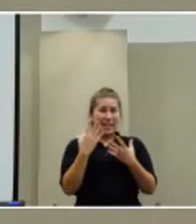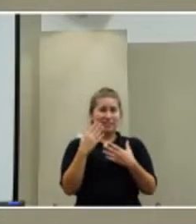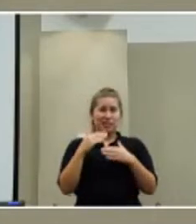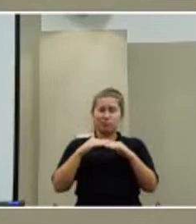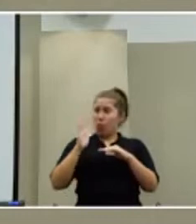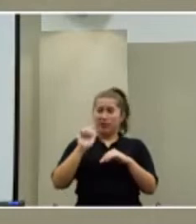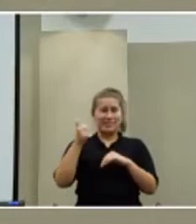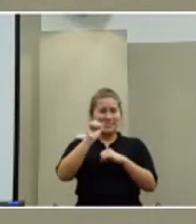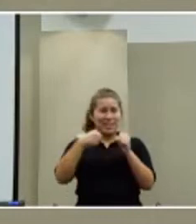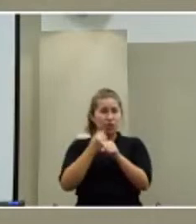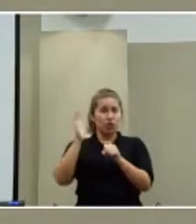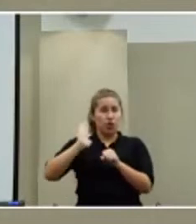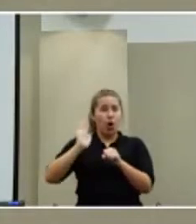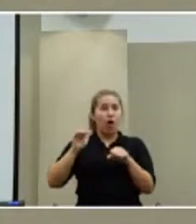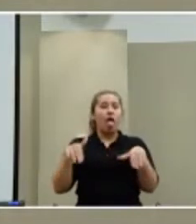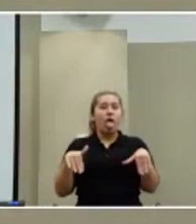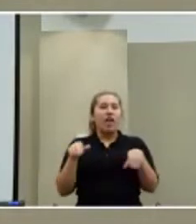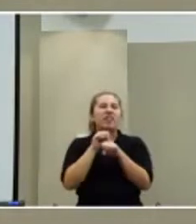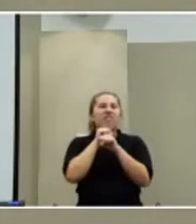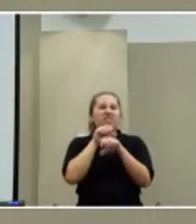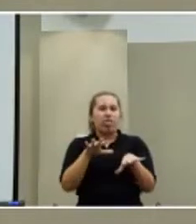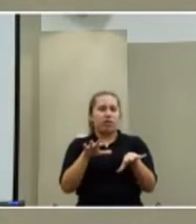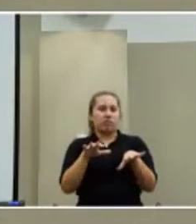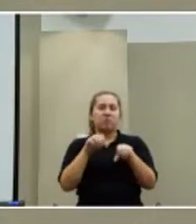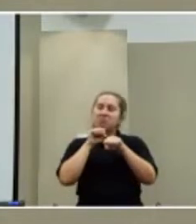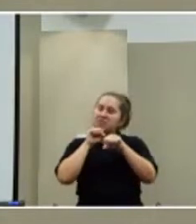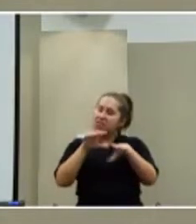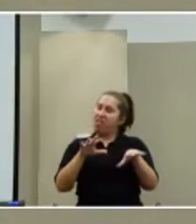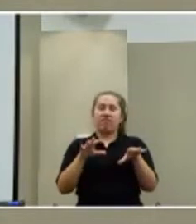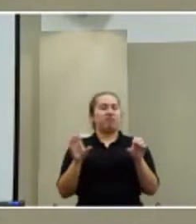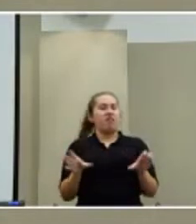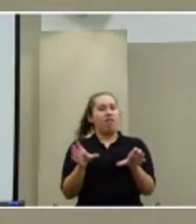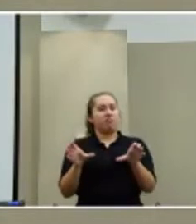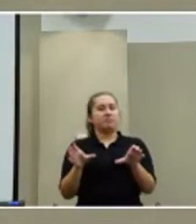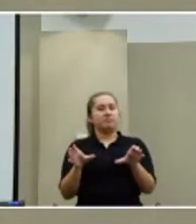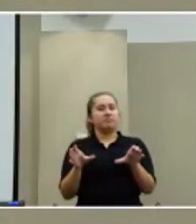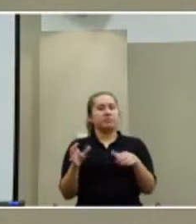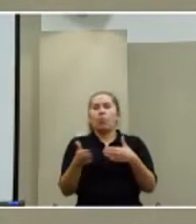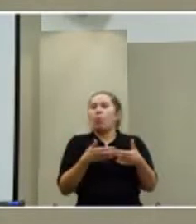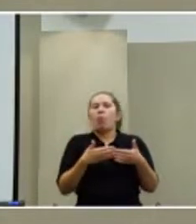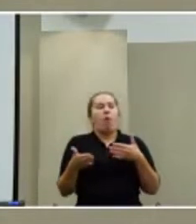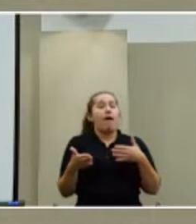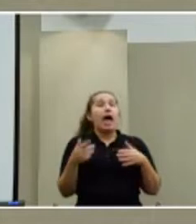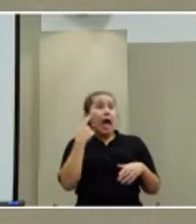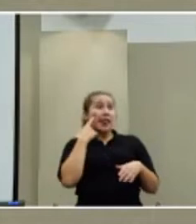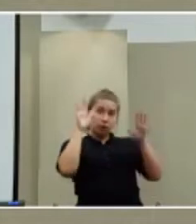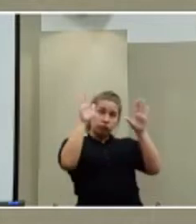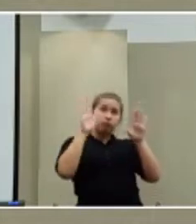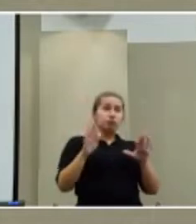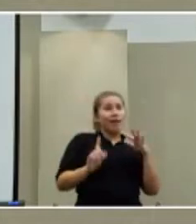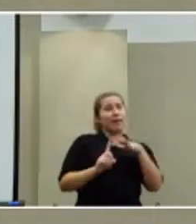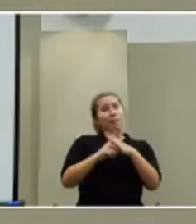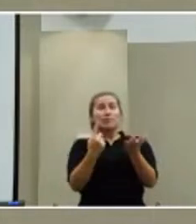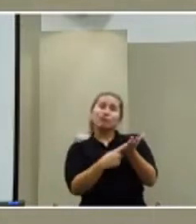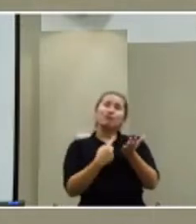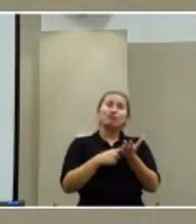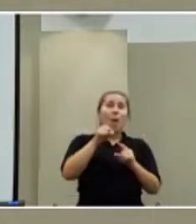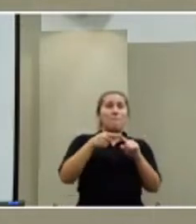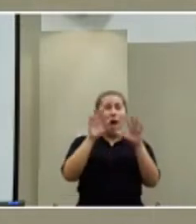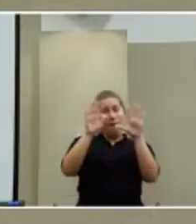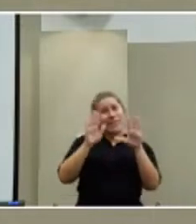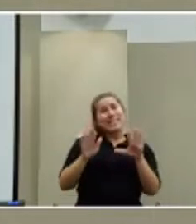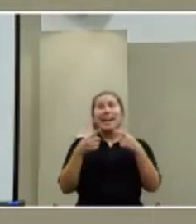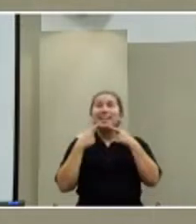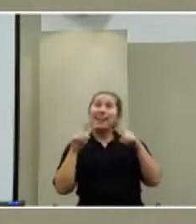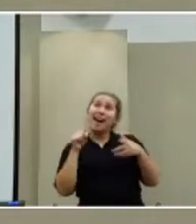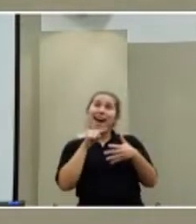old, no action on any of them whatsoever. I think it's great to come here and talk about all of the fantastic things that we